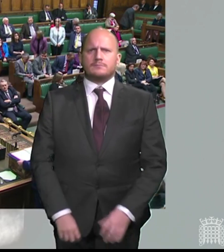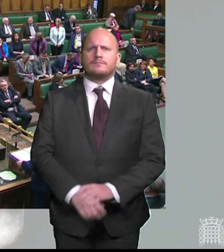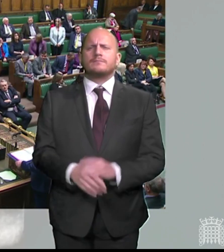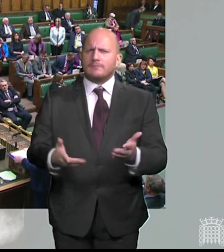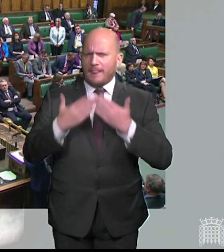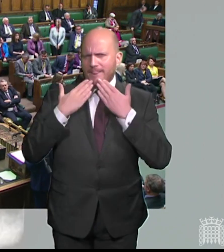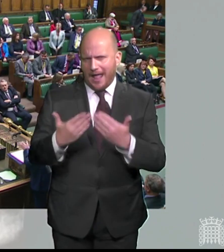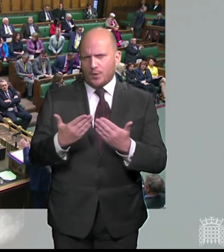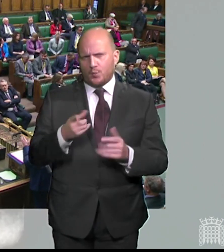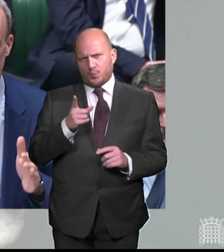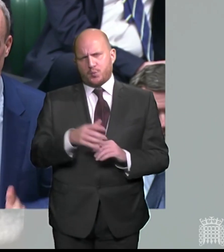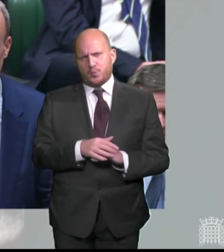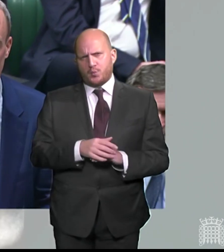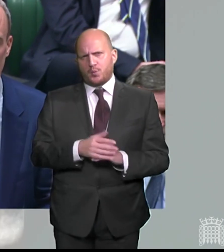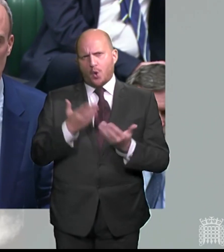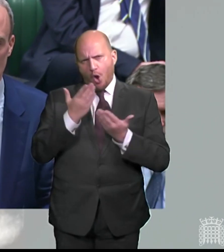Mr Speaker.